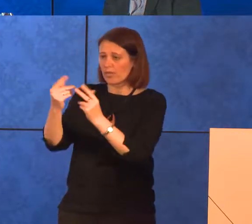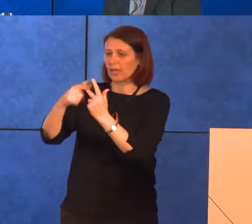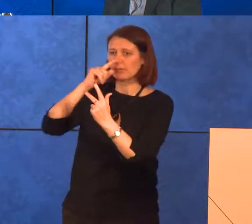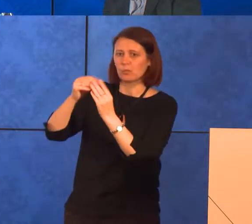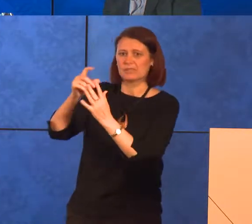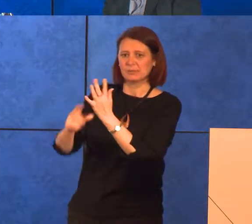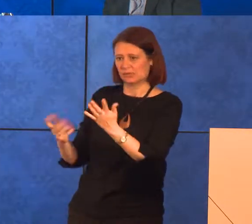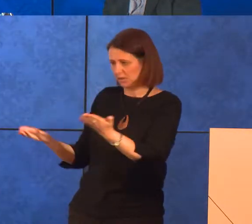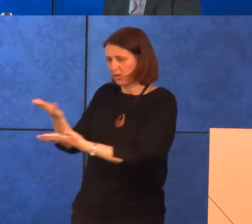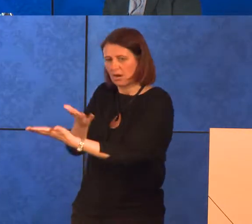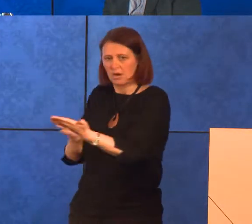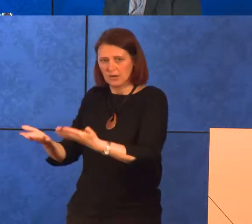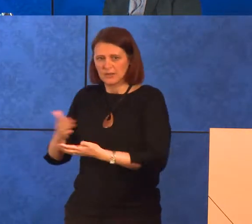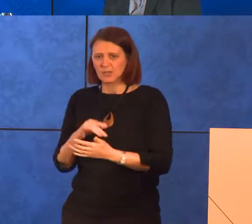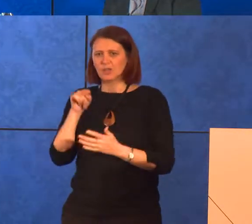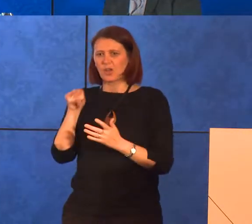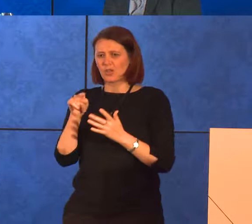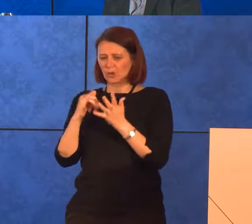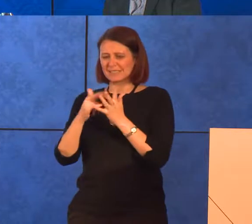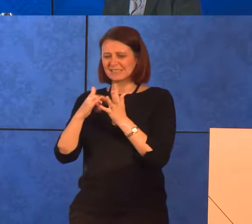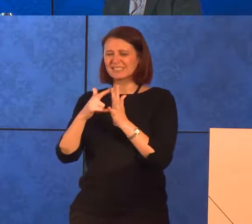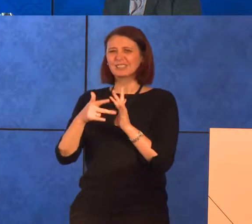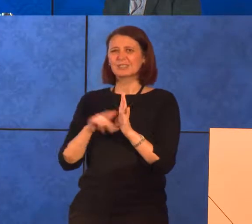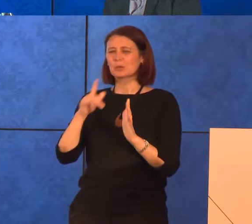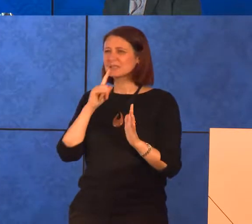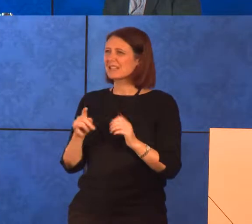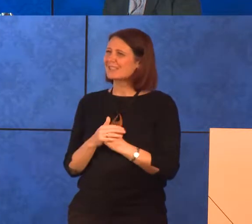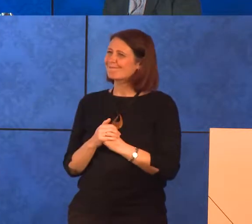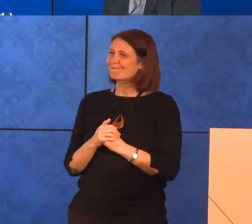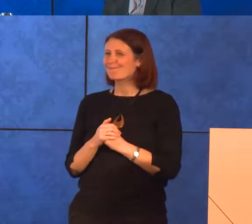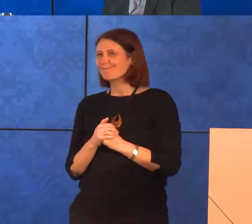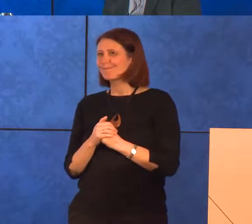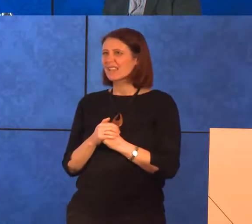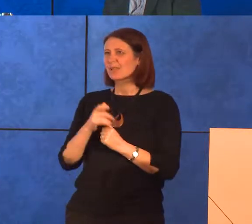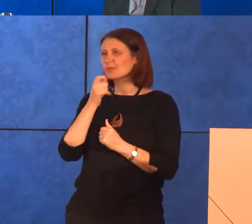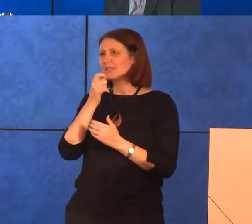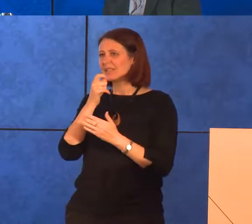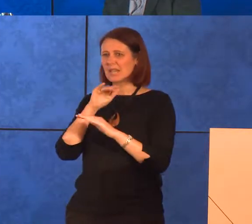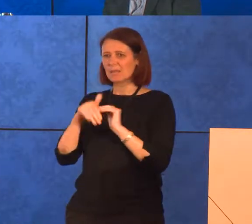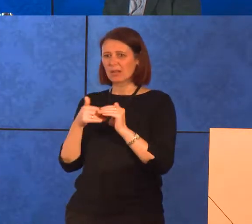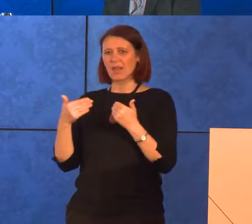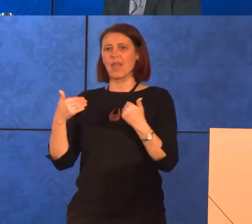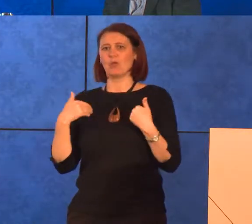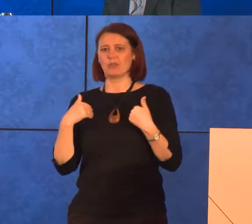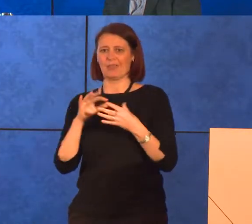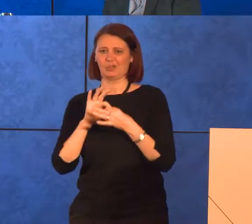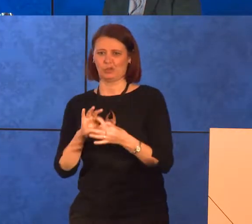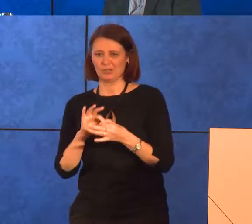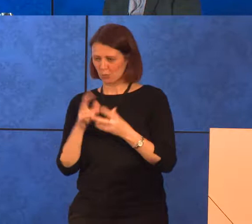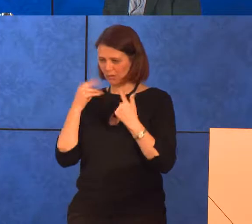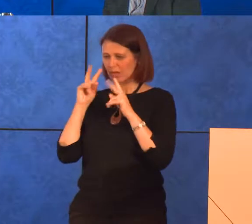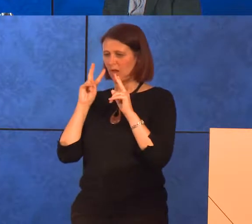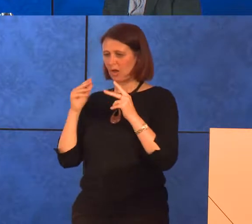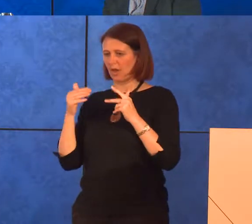those sessions were I'm going to say in the guise of, but really were about like healthy relationships, what those look